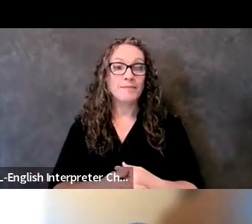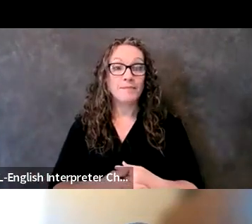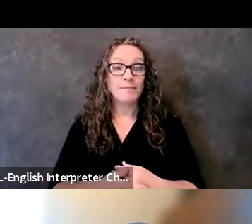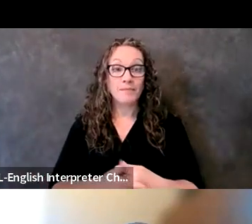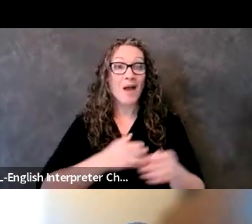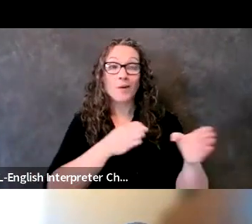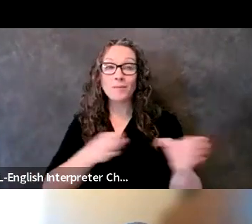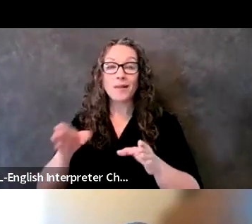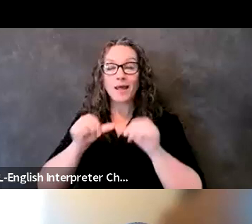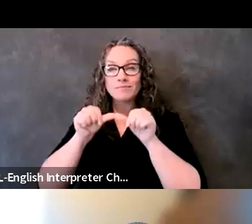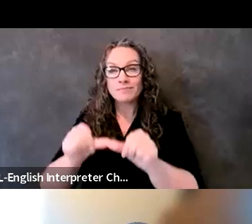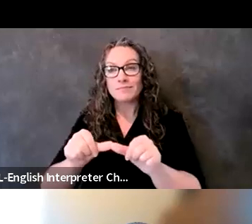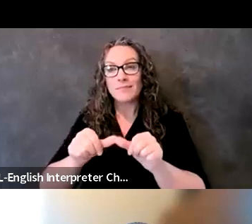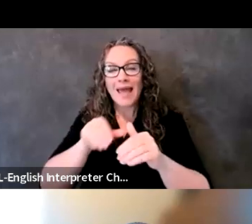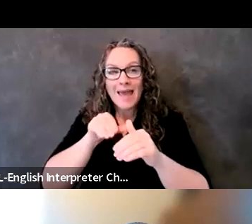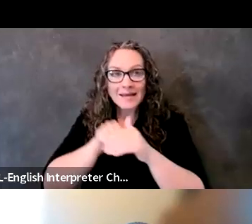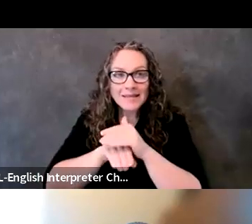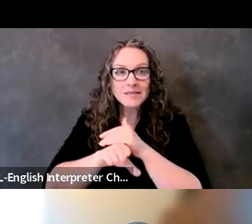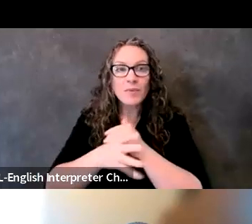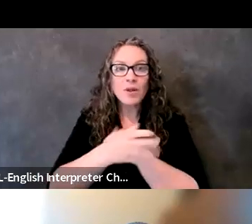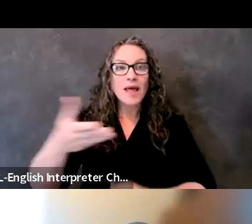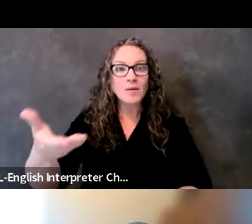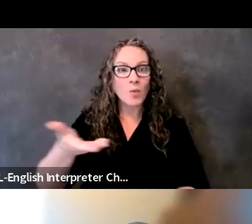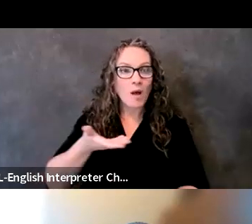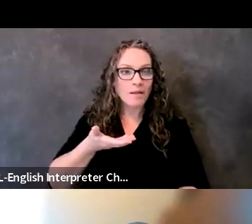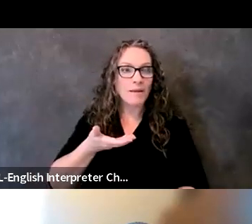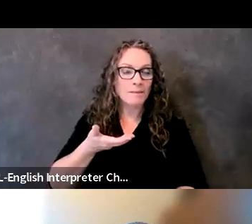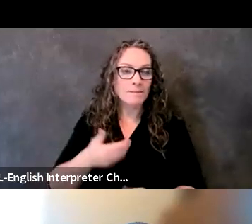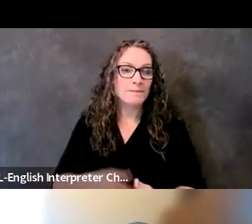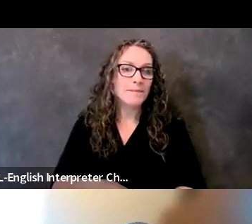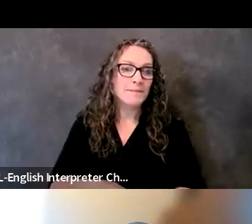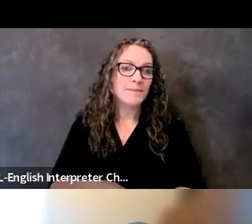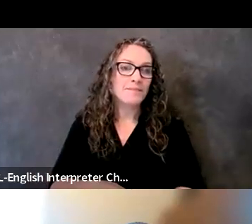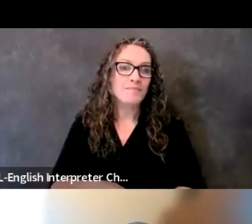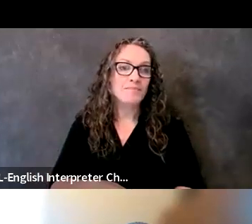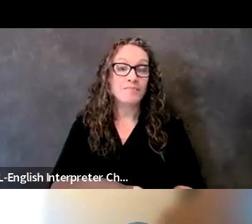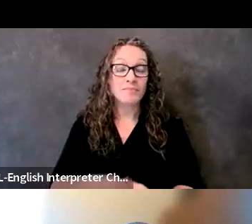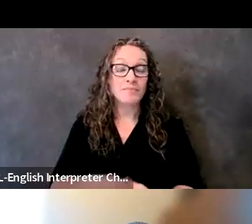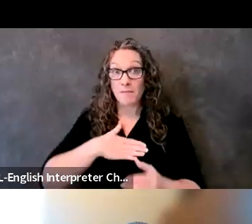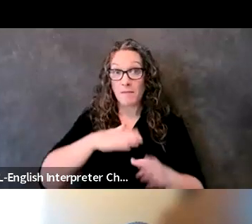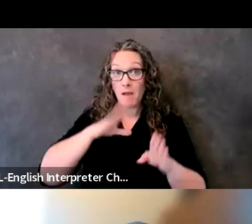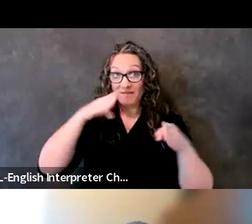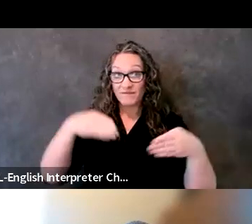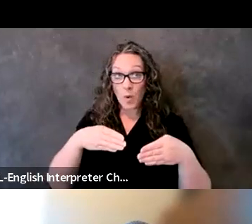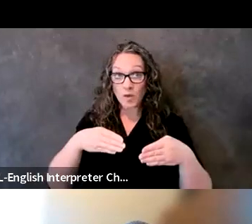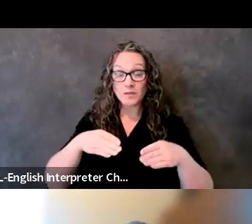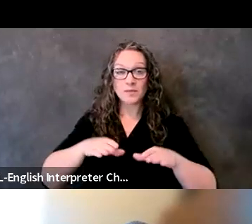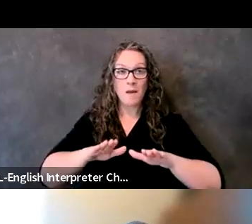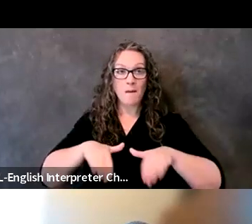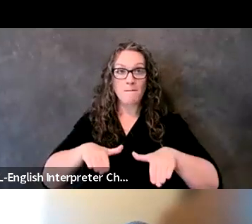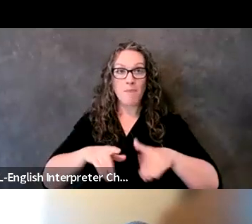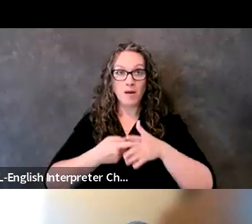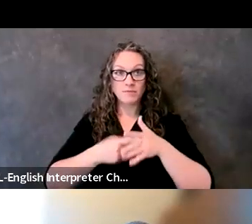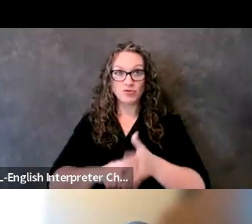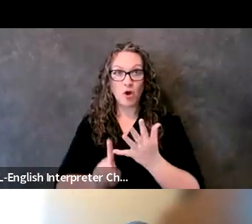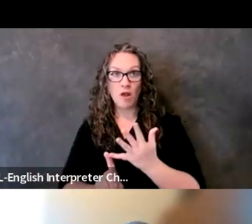and inclusive shelter. So I focus on bottom-up systems of approach,